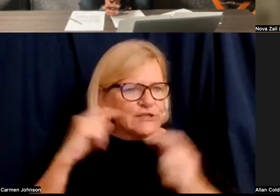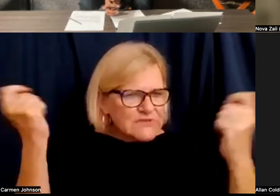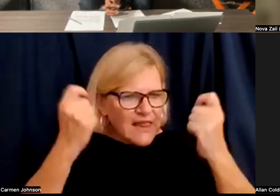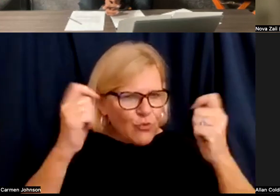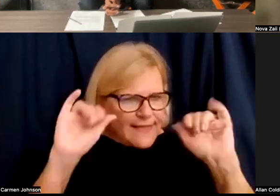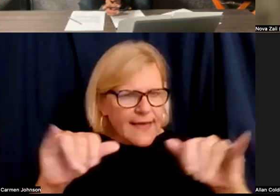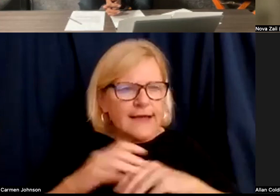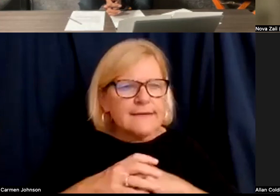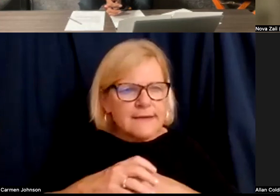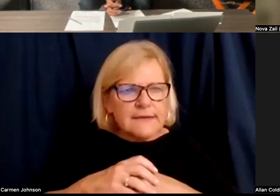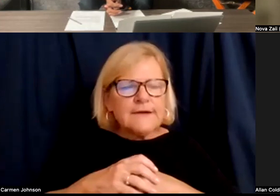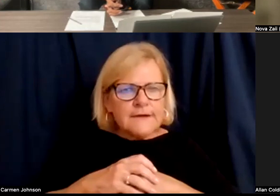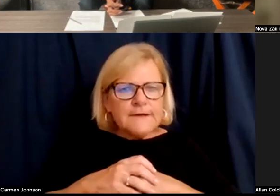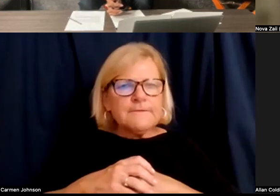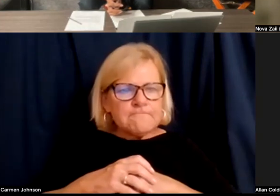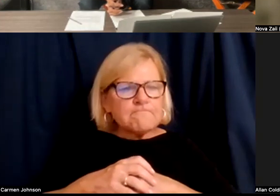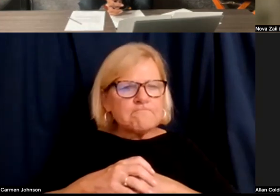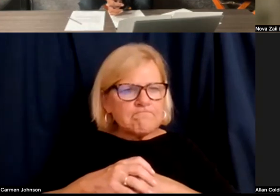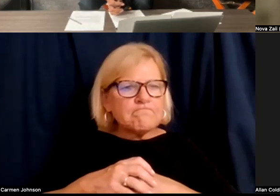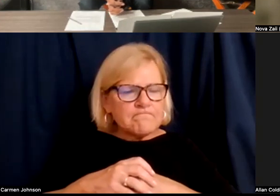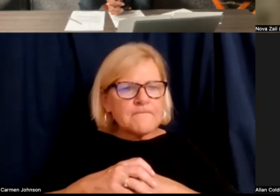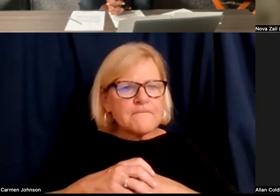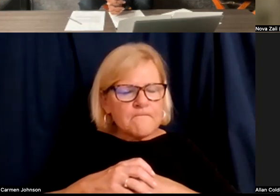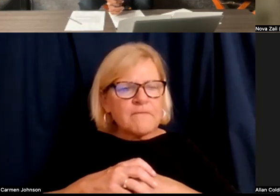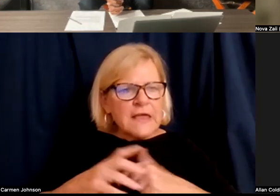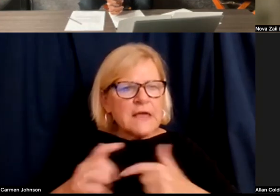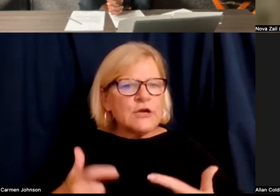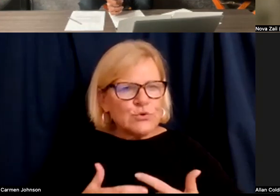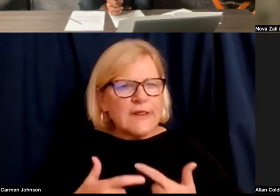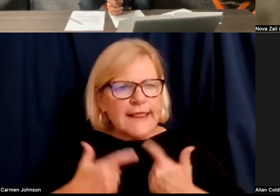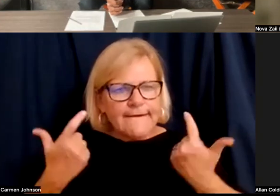that, and to live a life of